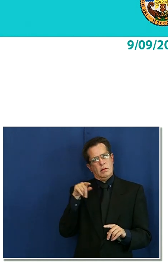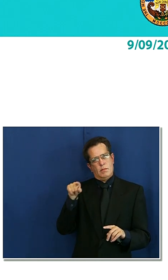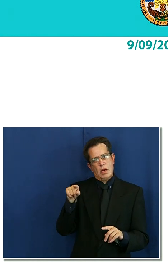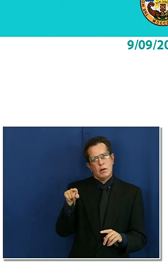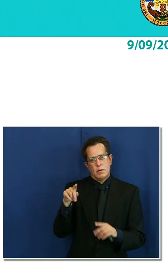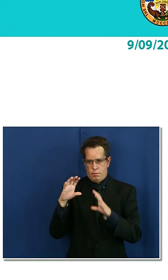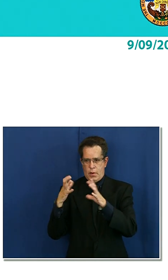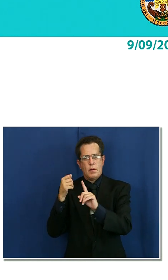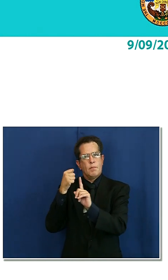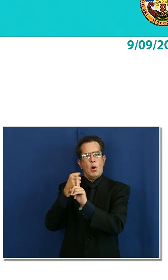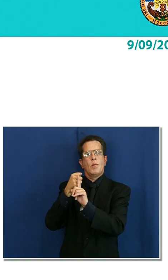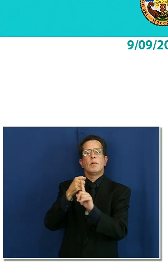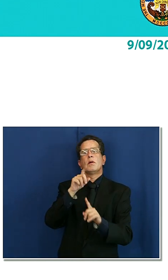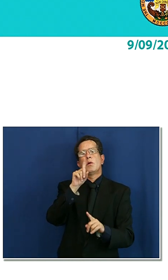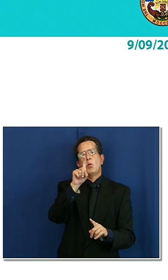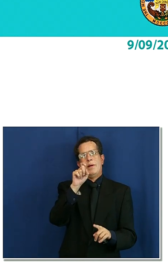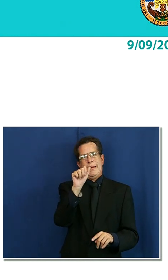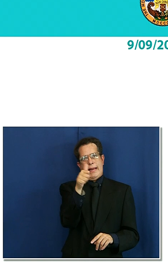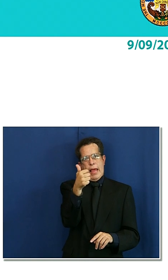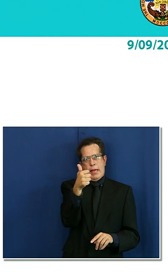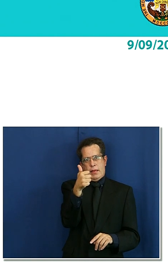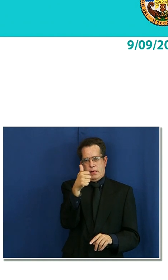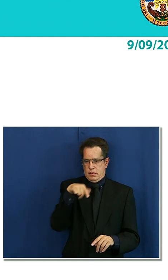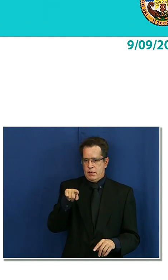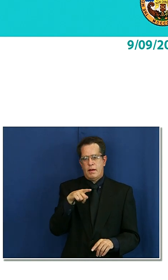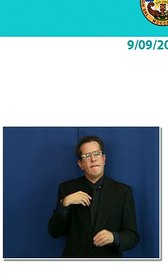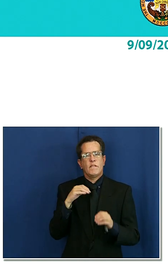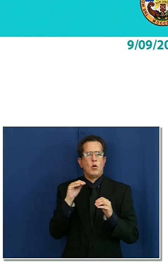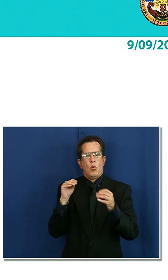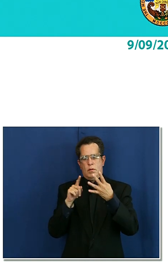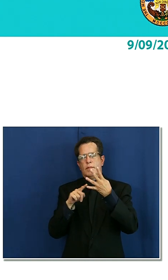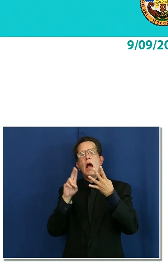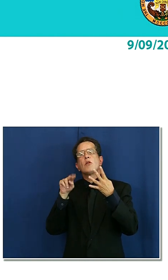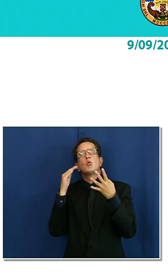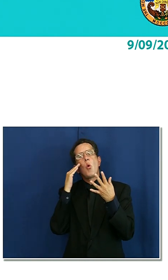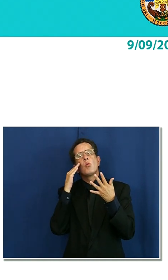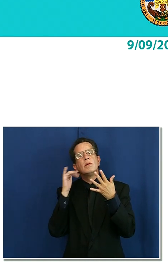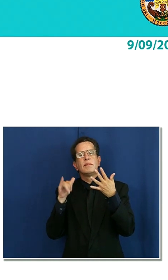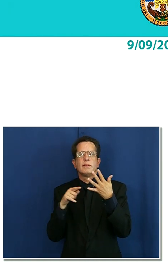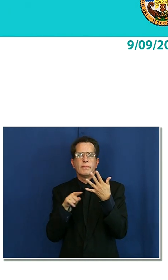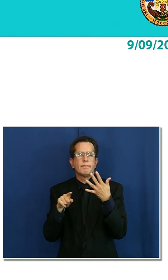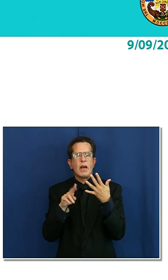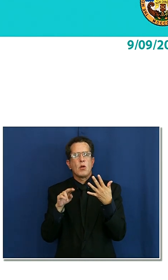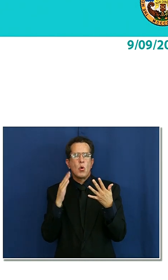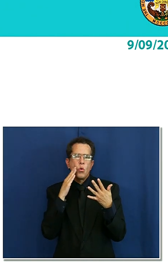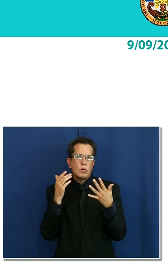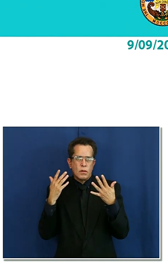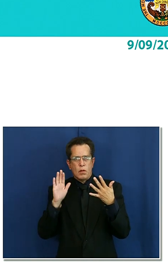with only 110 individuals having no gender identification.